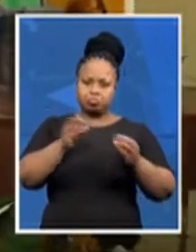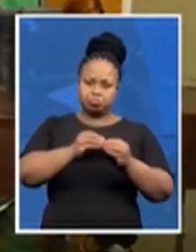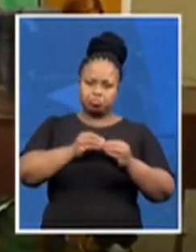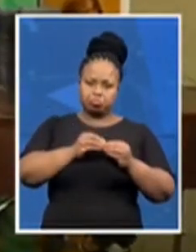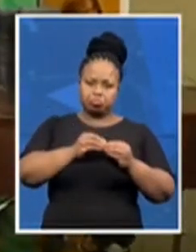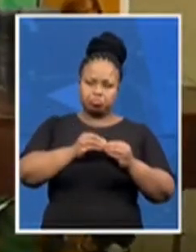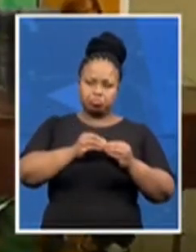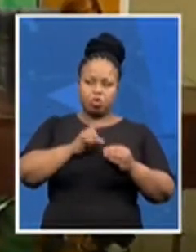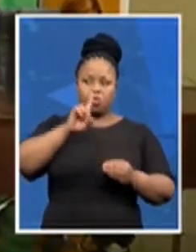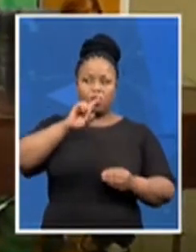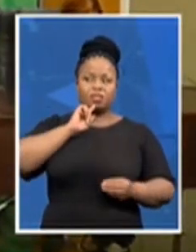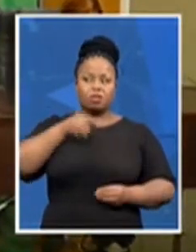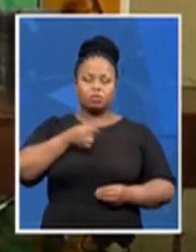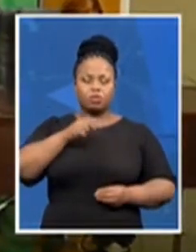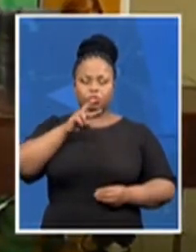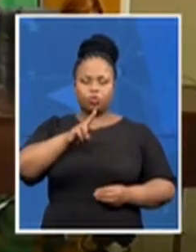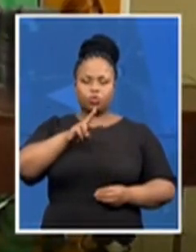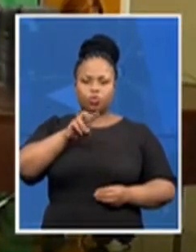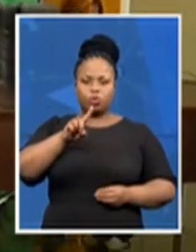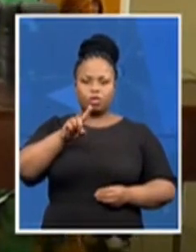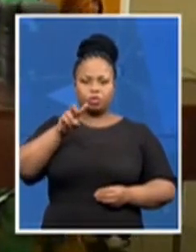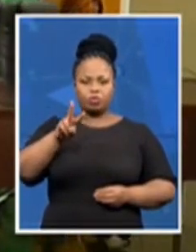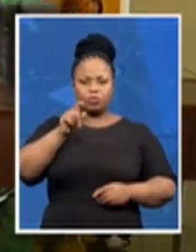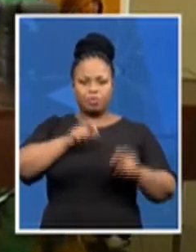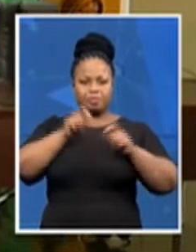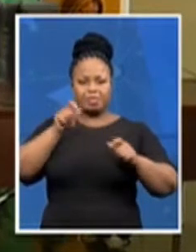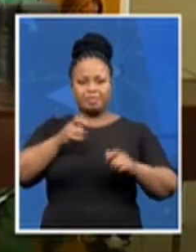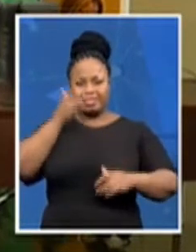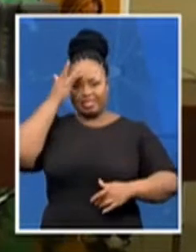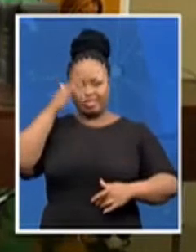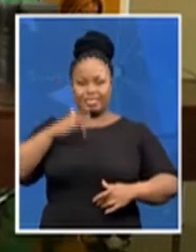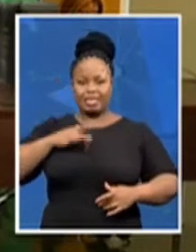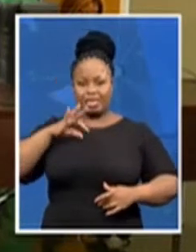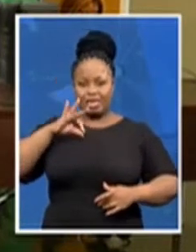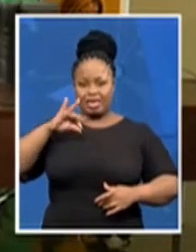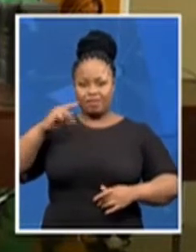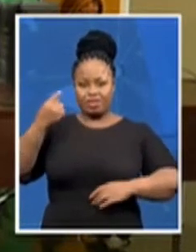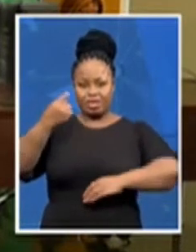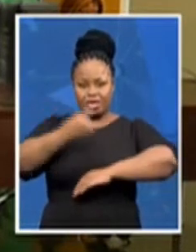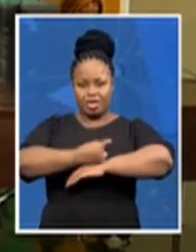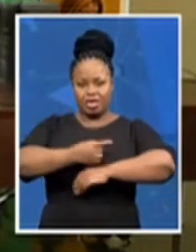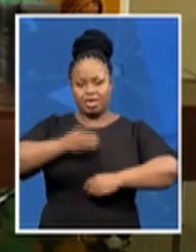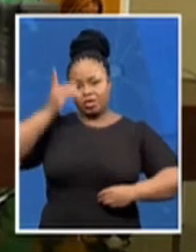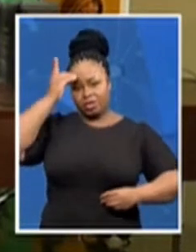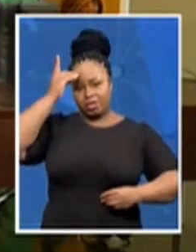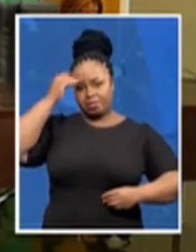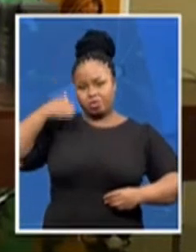1,212 cases per day. eThekwini Metro continues to contribute